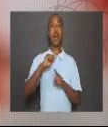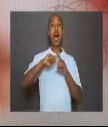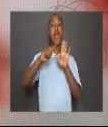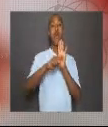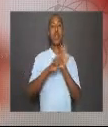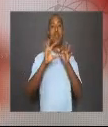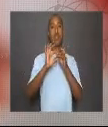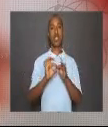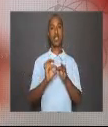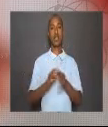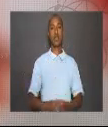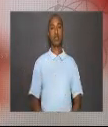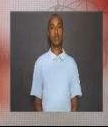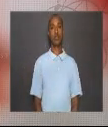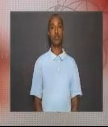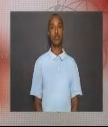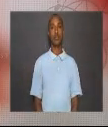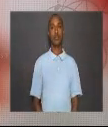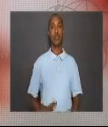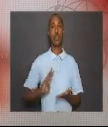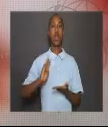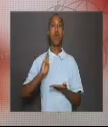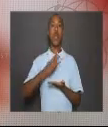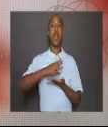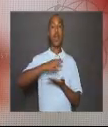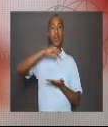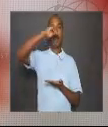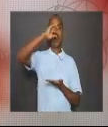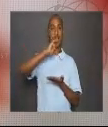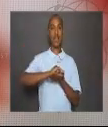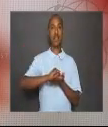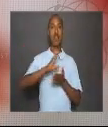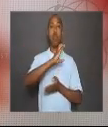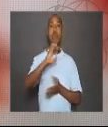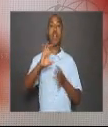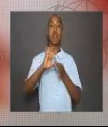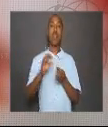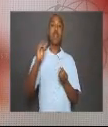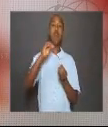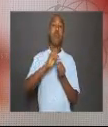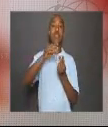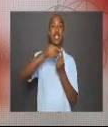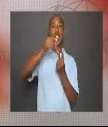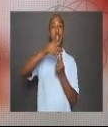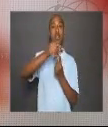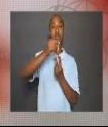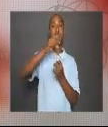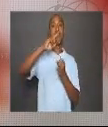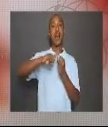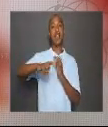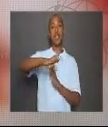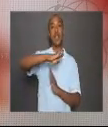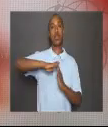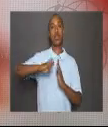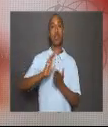ionic bonds. We learned that covalent bonds involve the sharing of valence